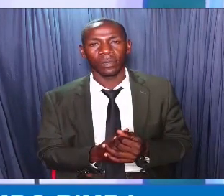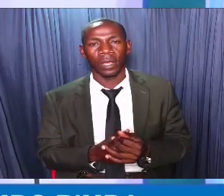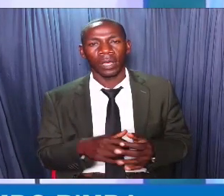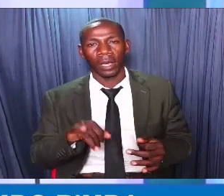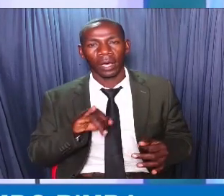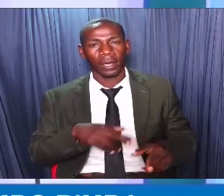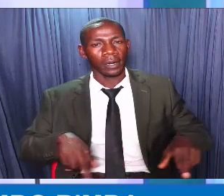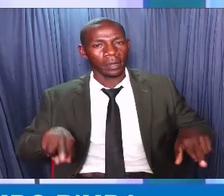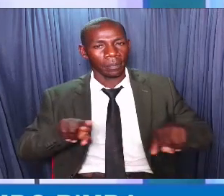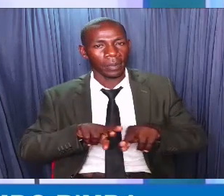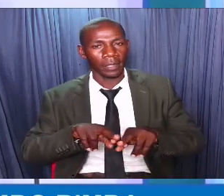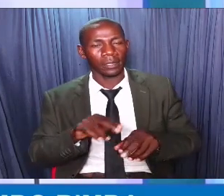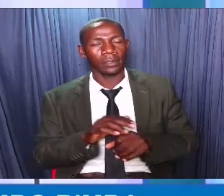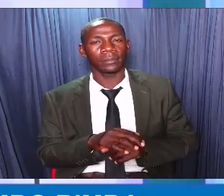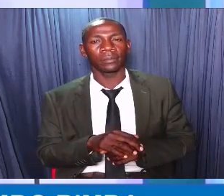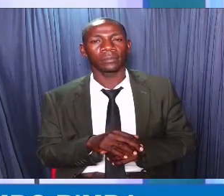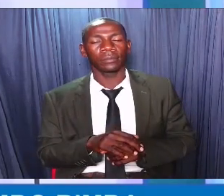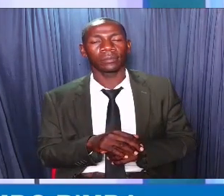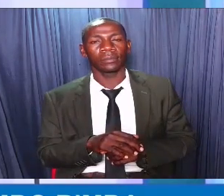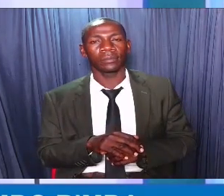Nikatubu. I repented.